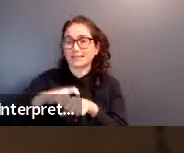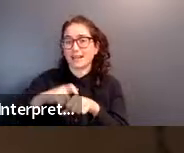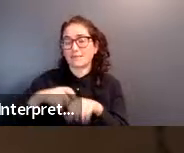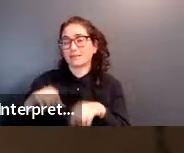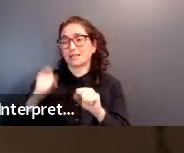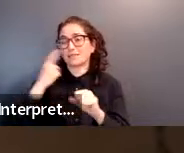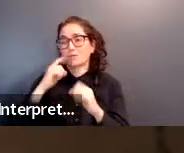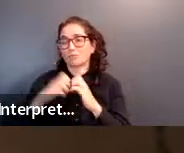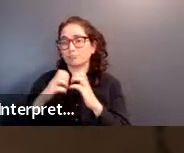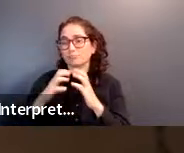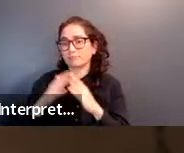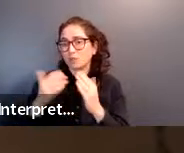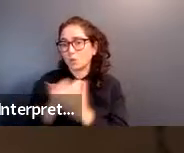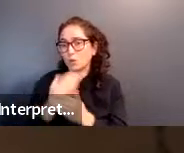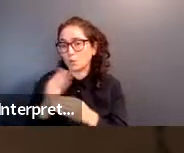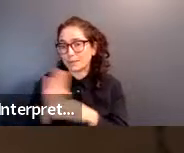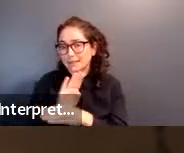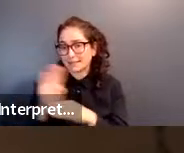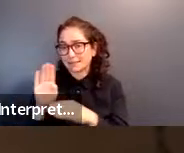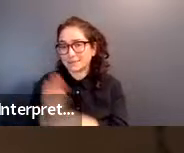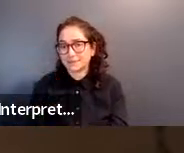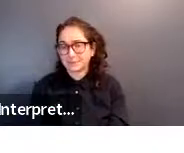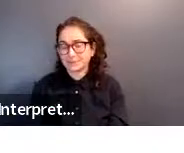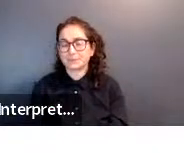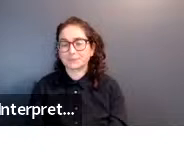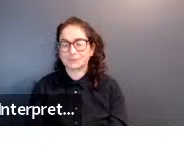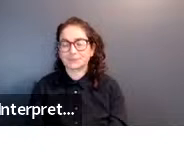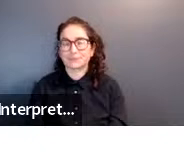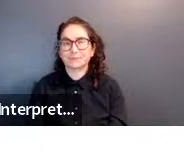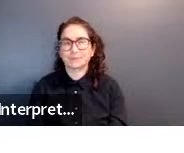a new business. Next slide, please.